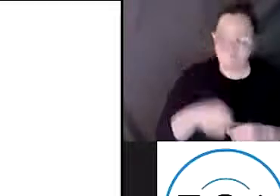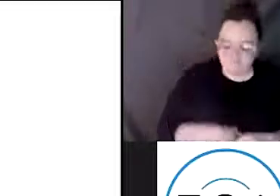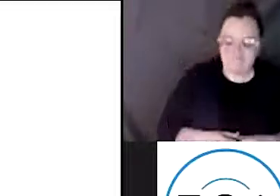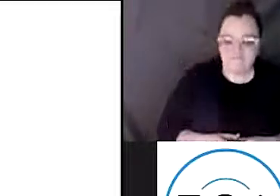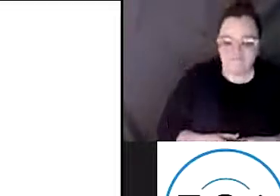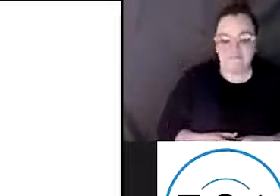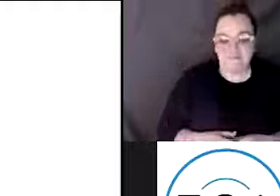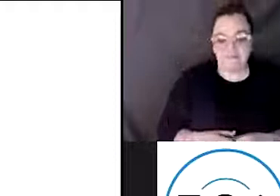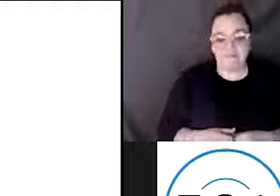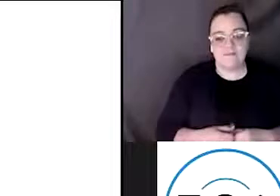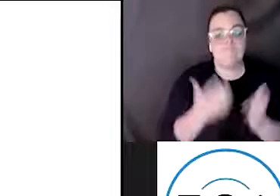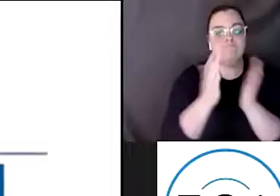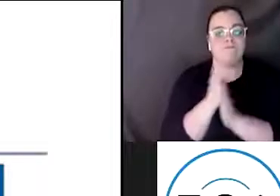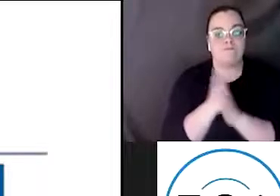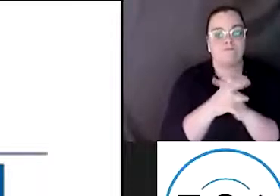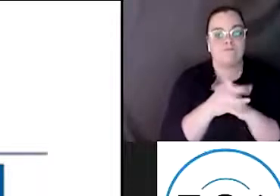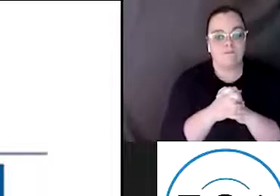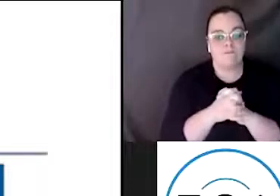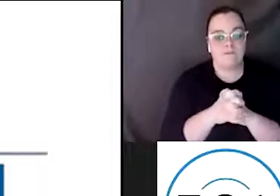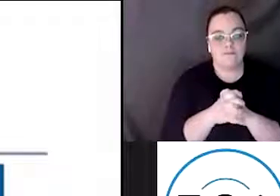see, get this moving.